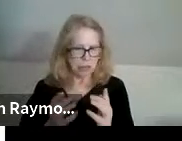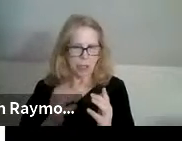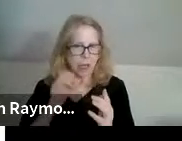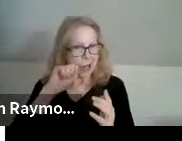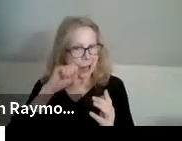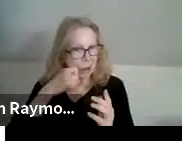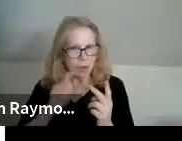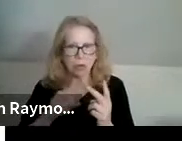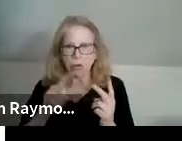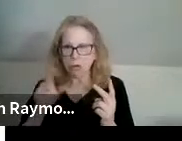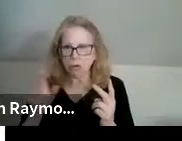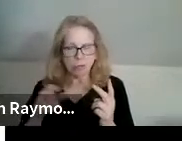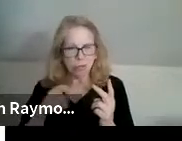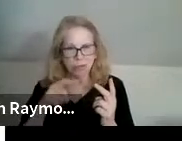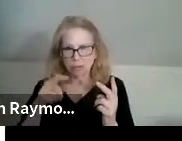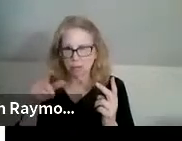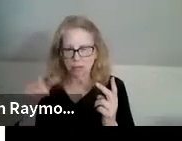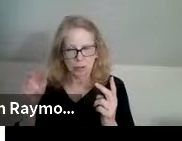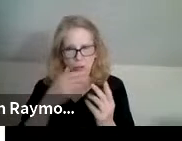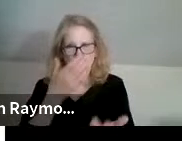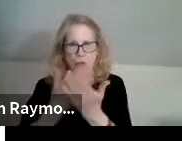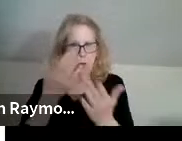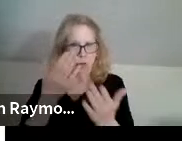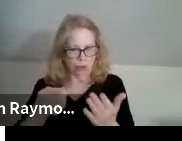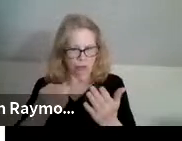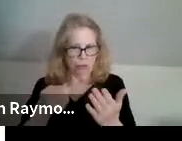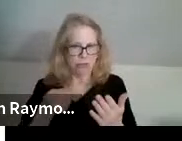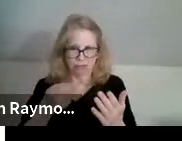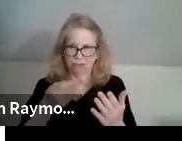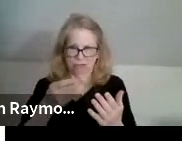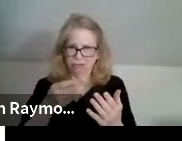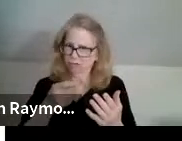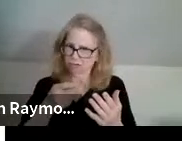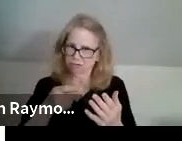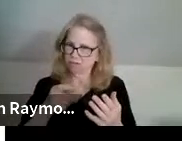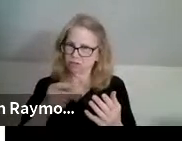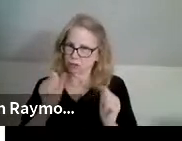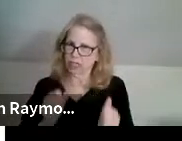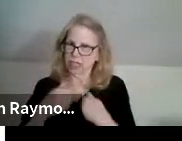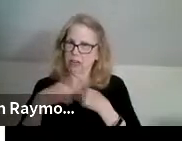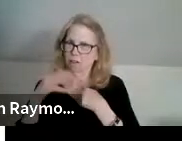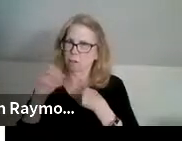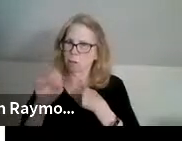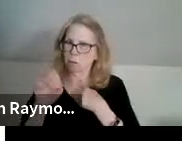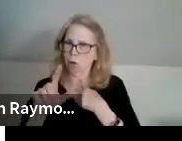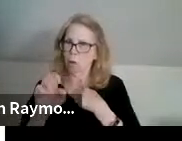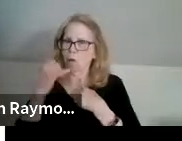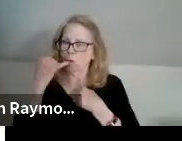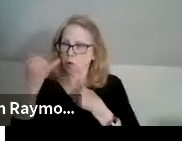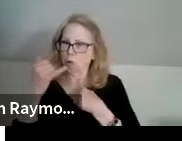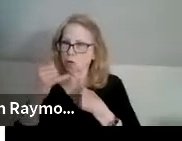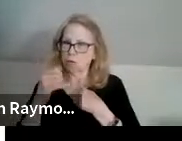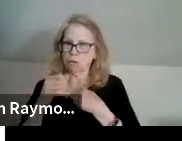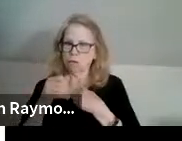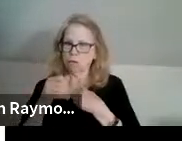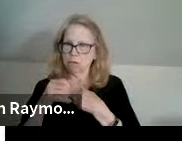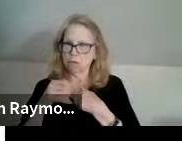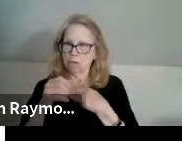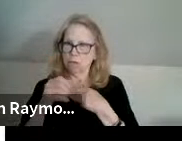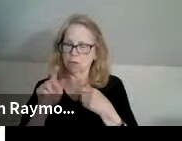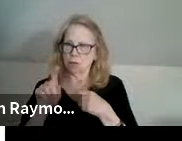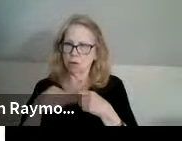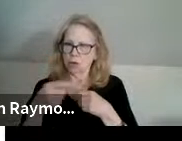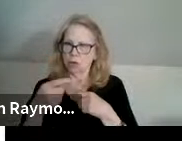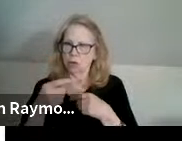Apple proved conclusively that you could have a mobile phone that was pretty much only used, the